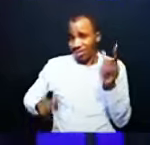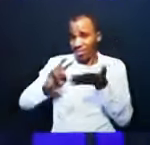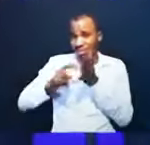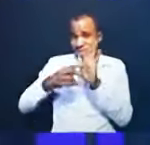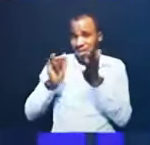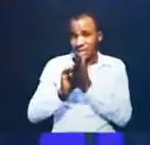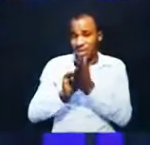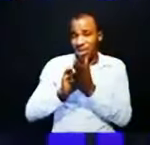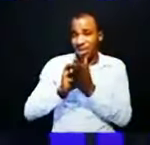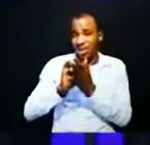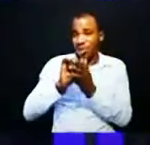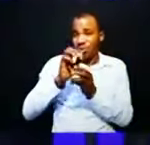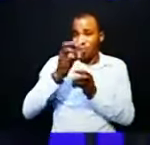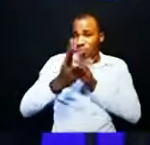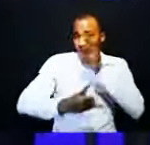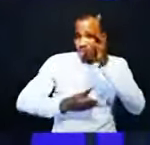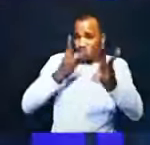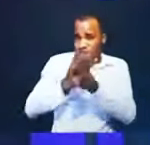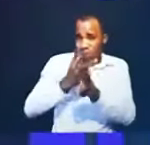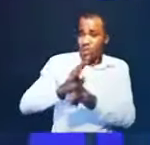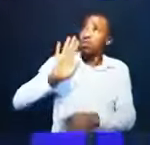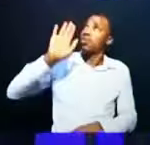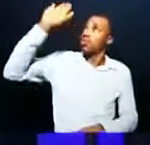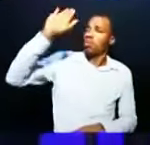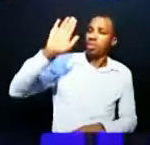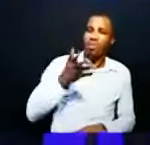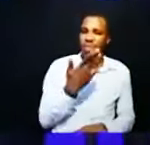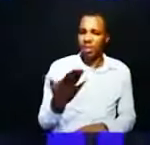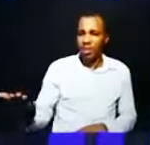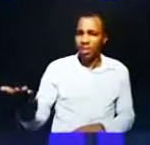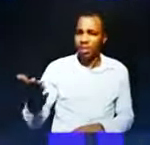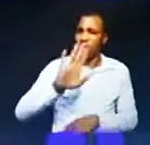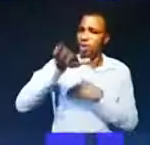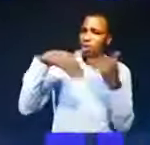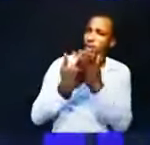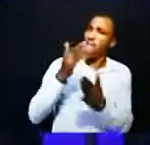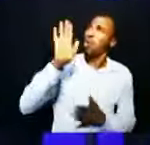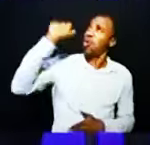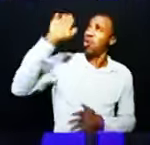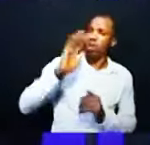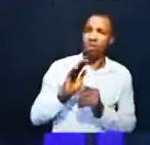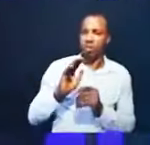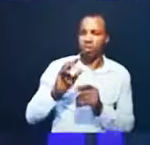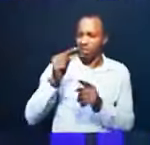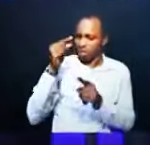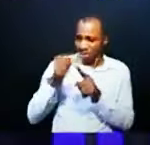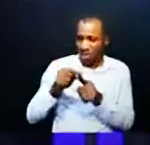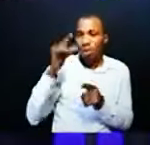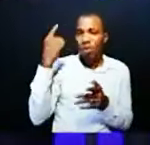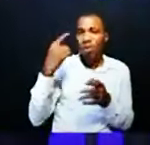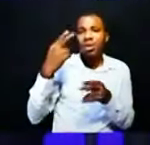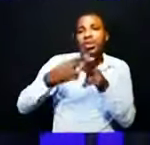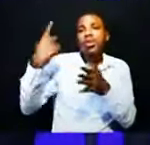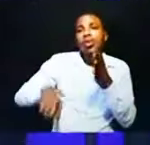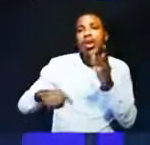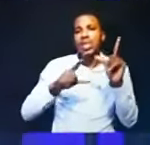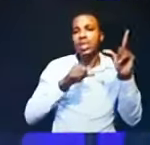owner, yeah, of all things. Yeah. The Lord is his name. Ding and no.